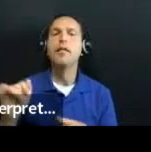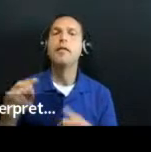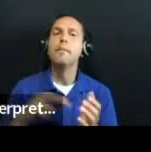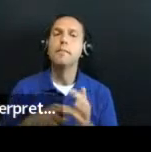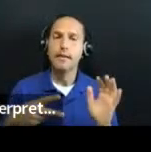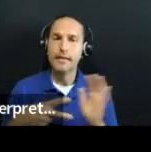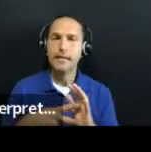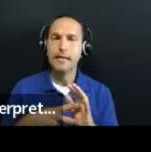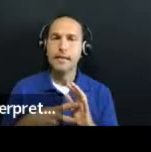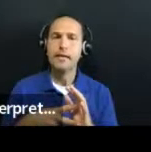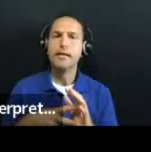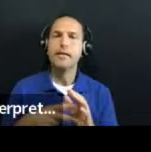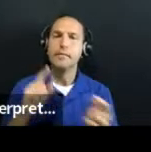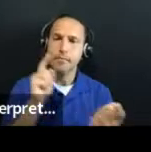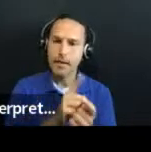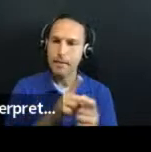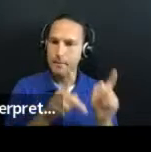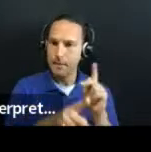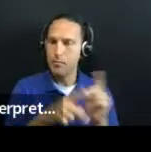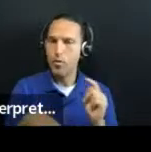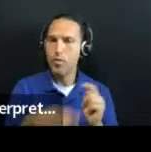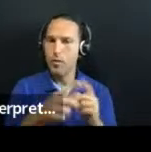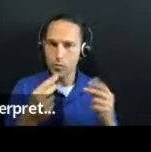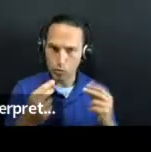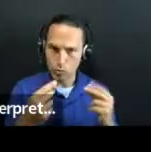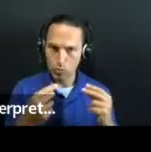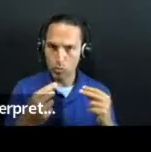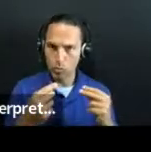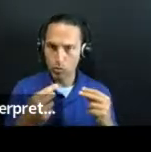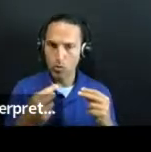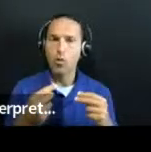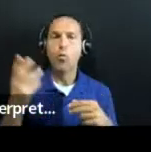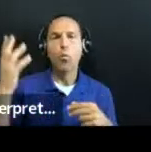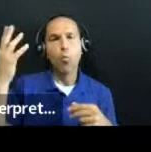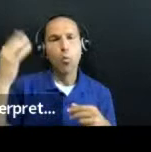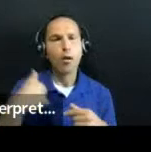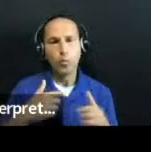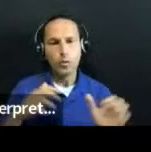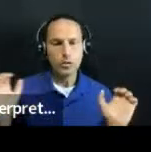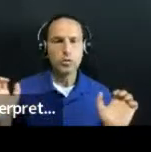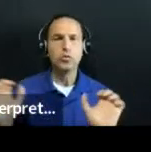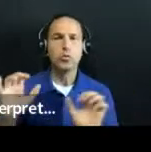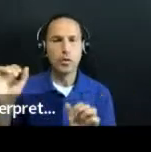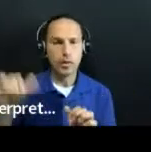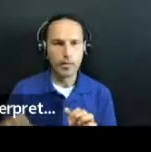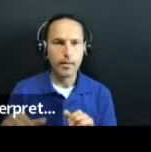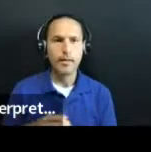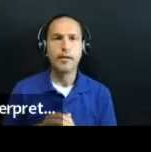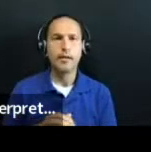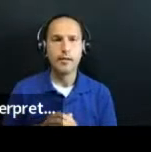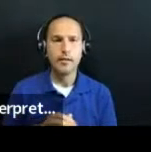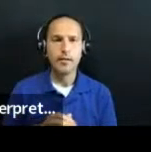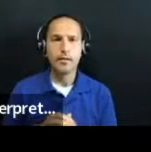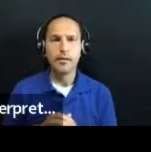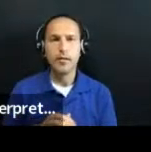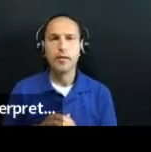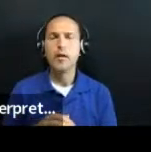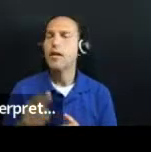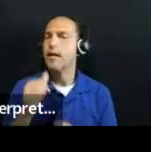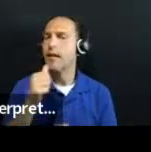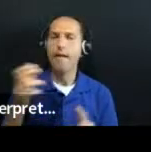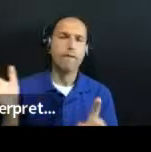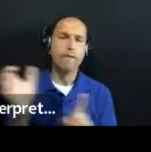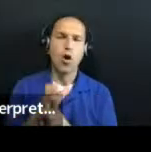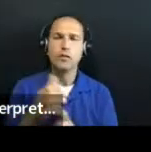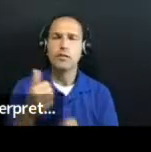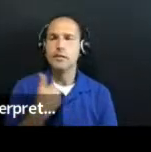meeting people and what they do are why we're doing this. So we don't force